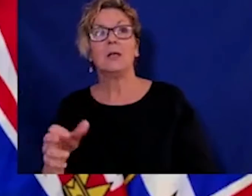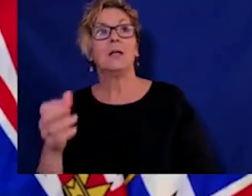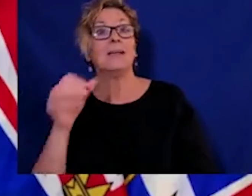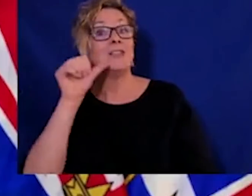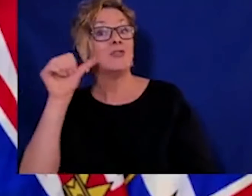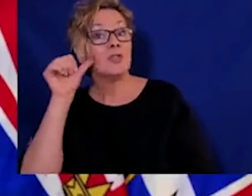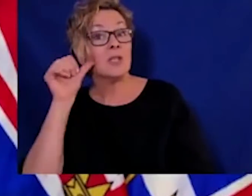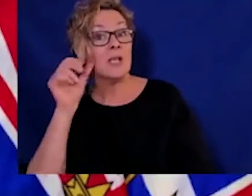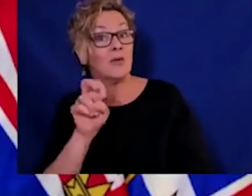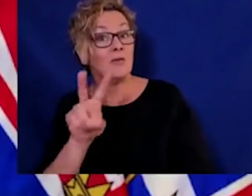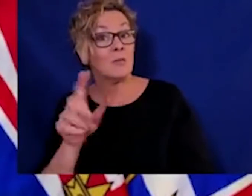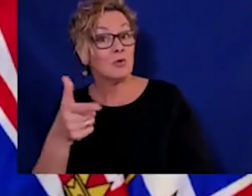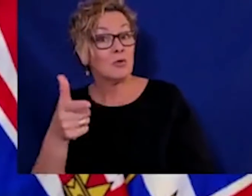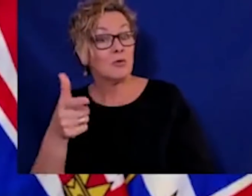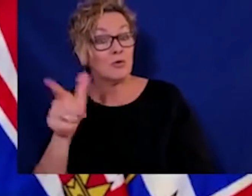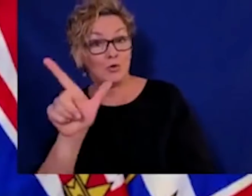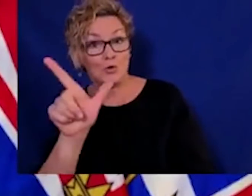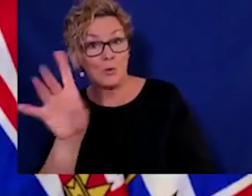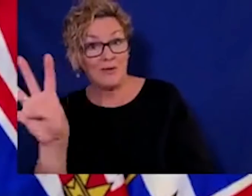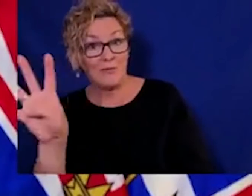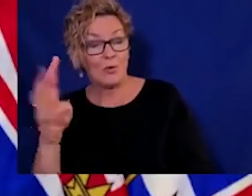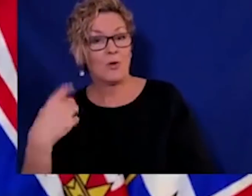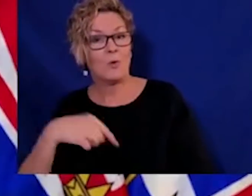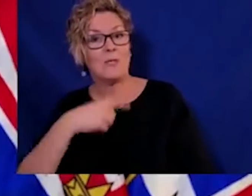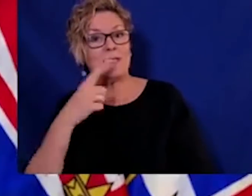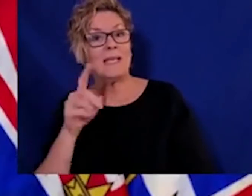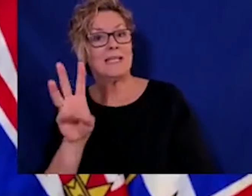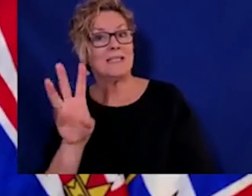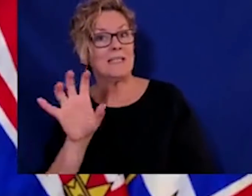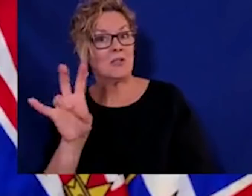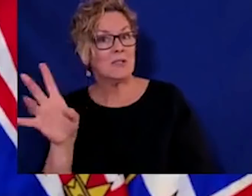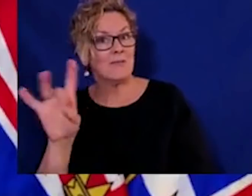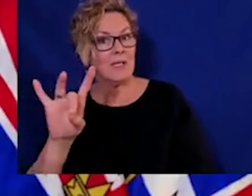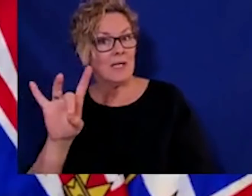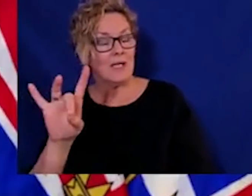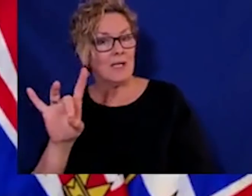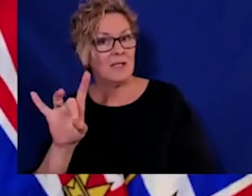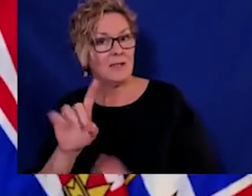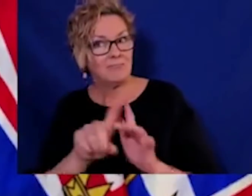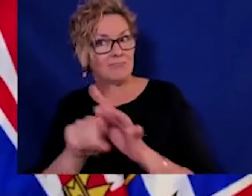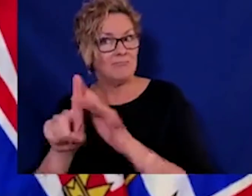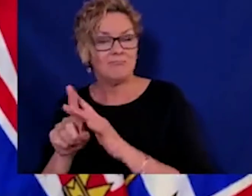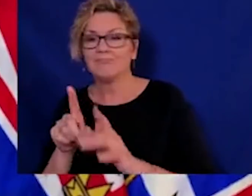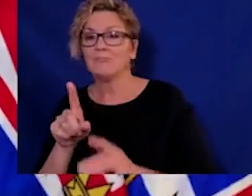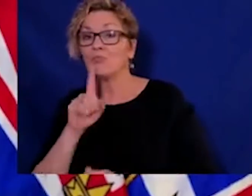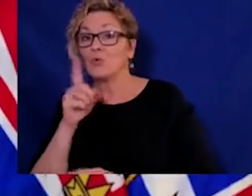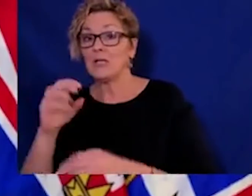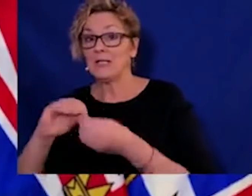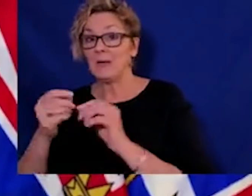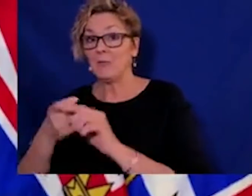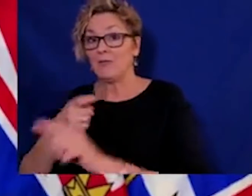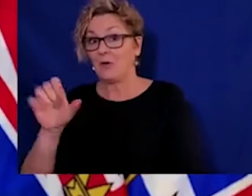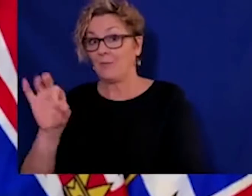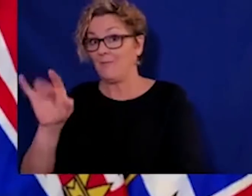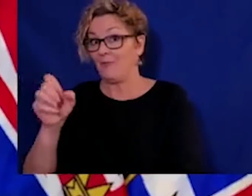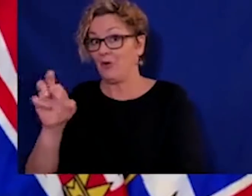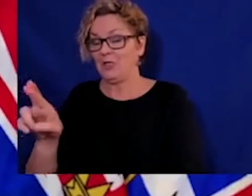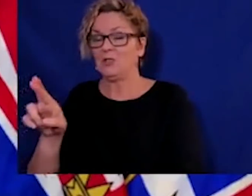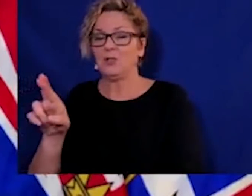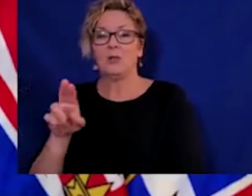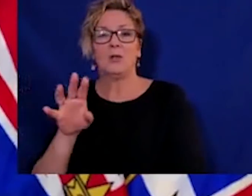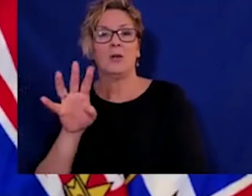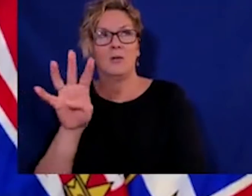yesterday, the 24th, we reported 678 cases, and the actual number from Fraser Health